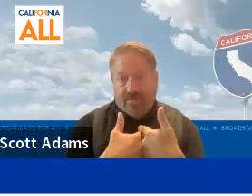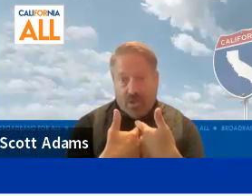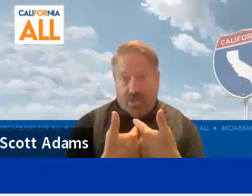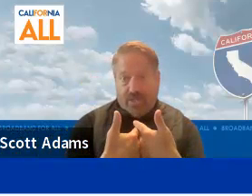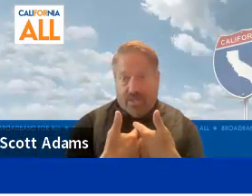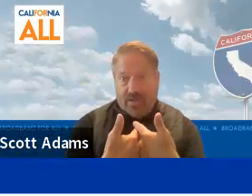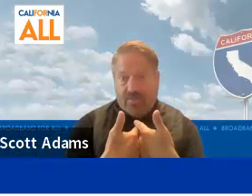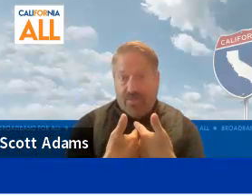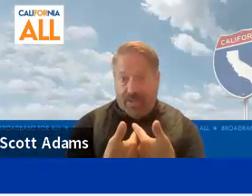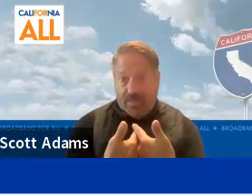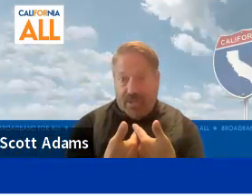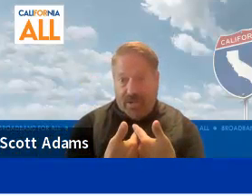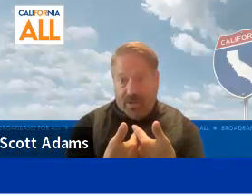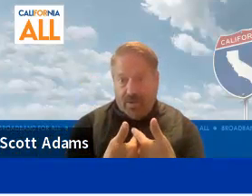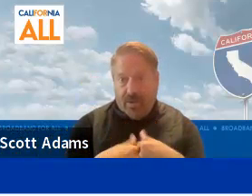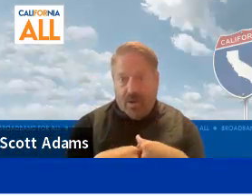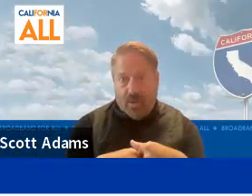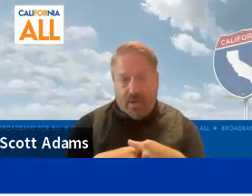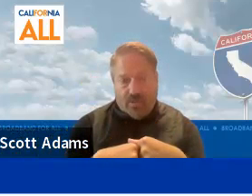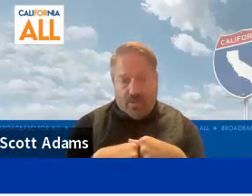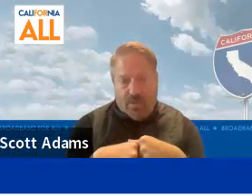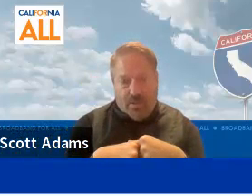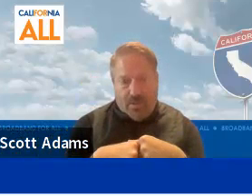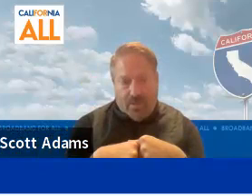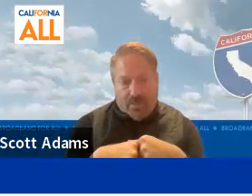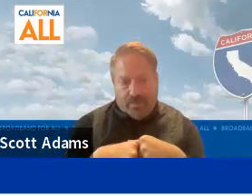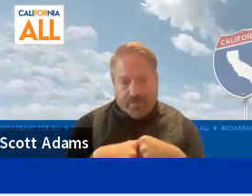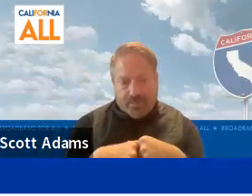a convergence of themes here around